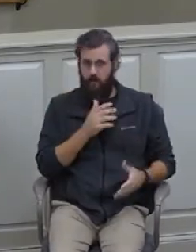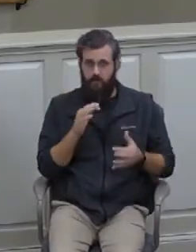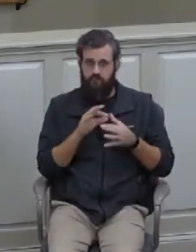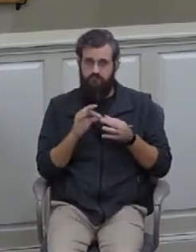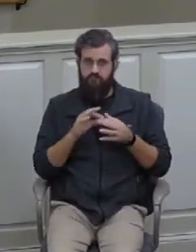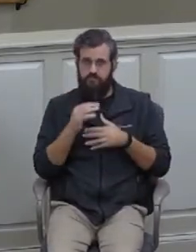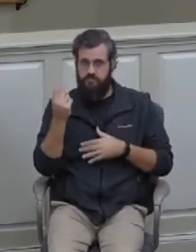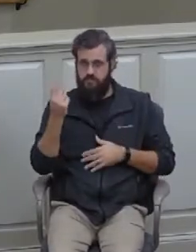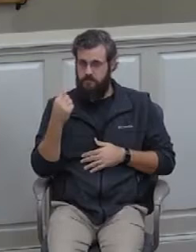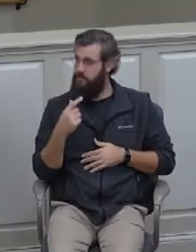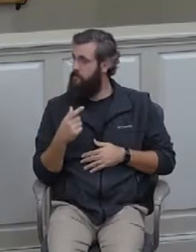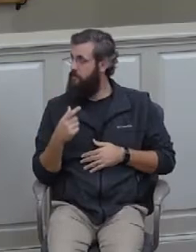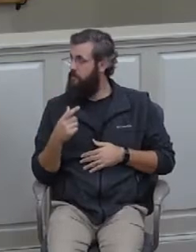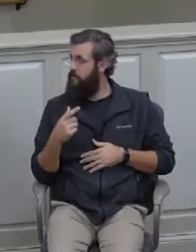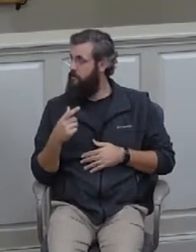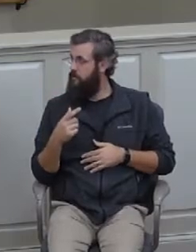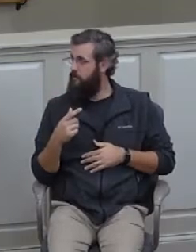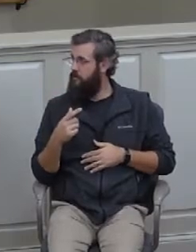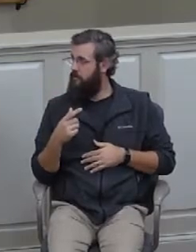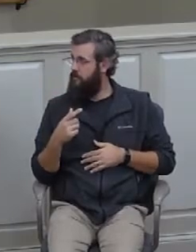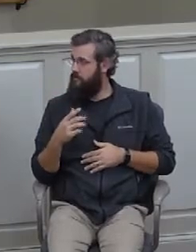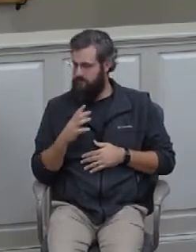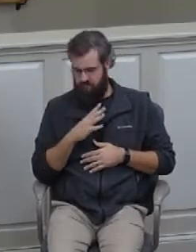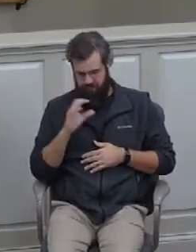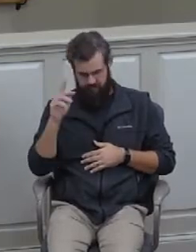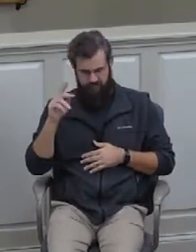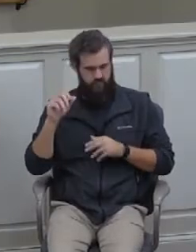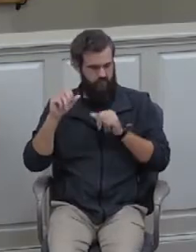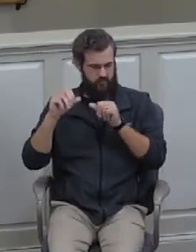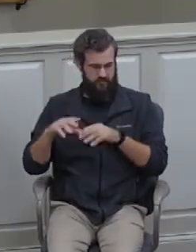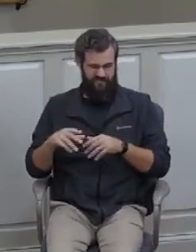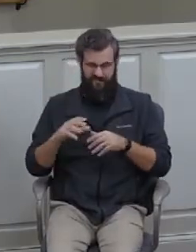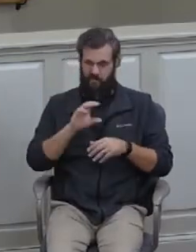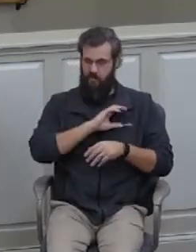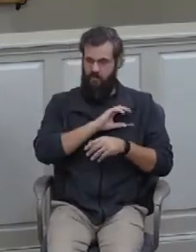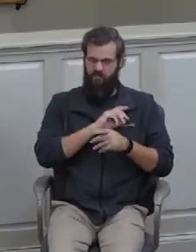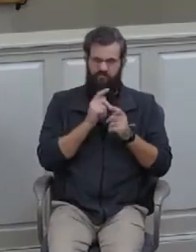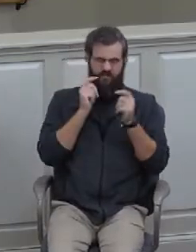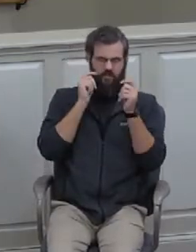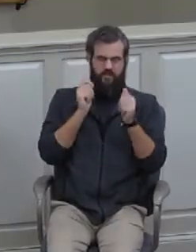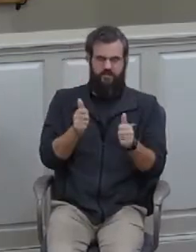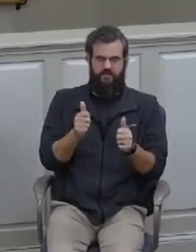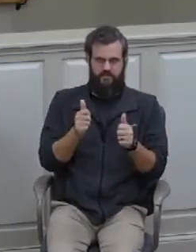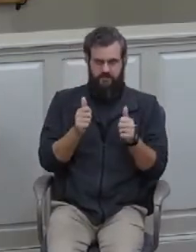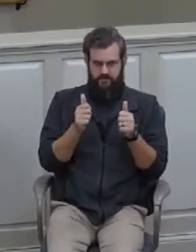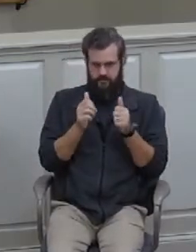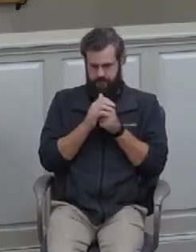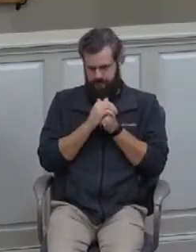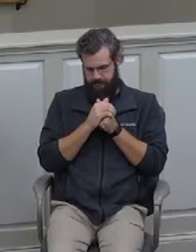okay. All right. Will you take your question back? Yes, sir. All right, just really quickly.